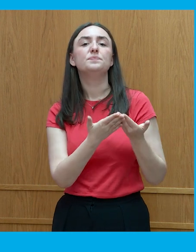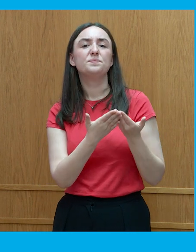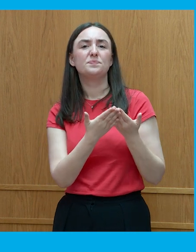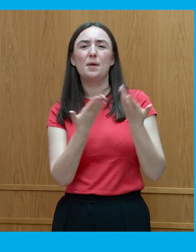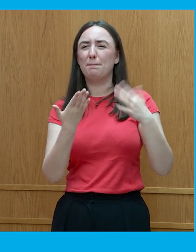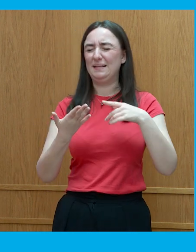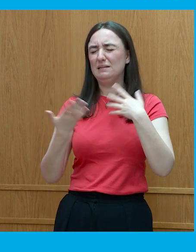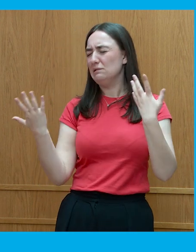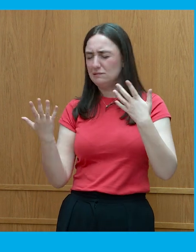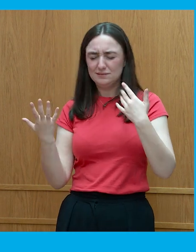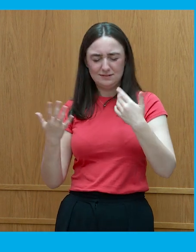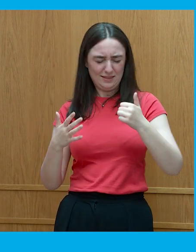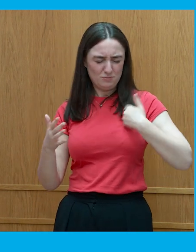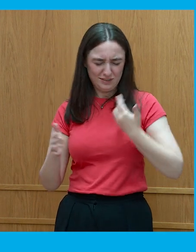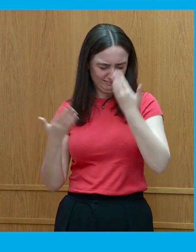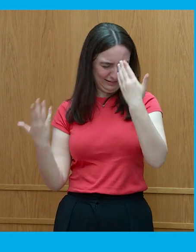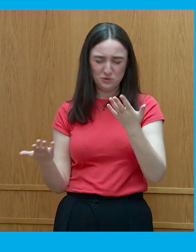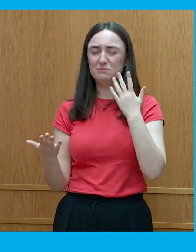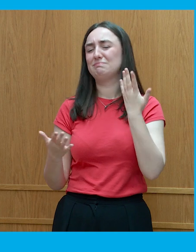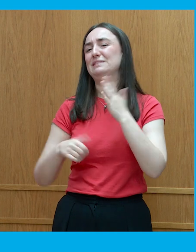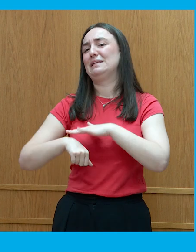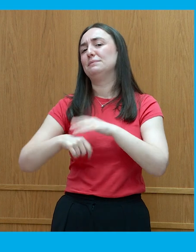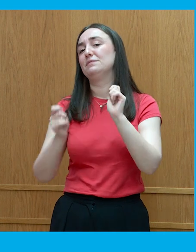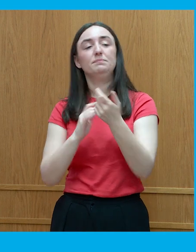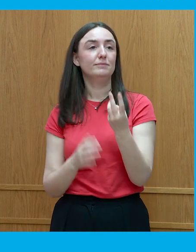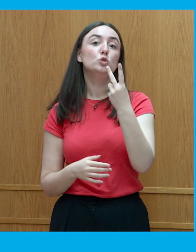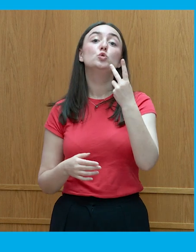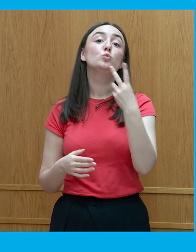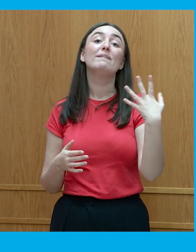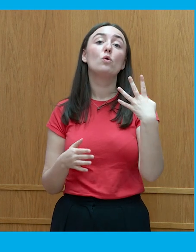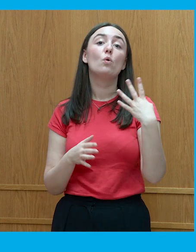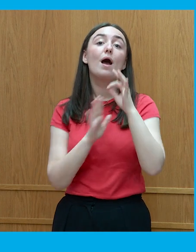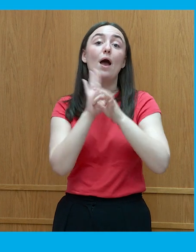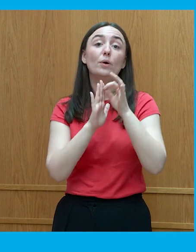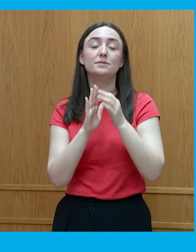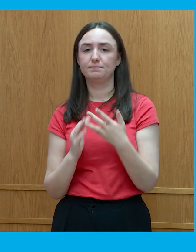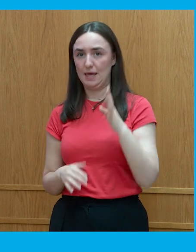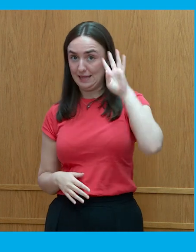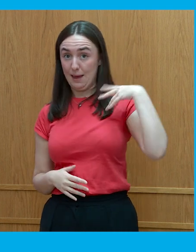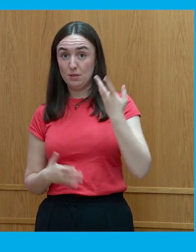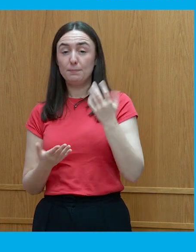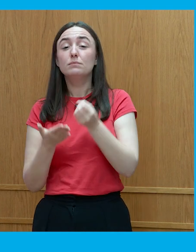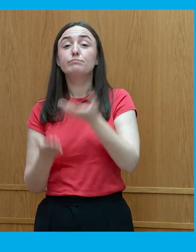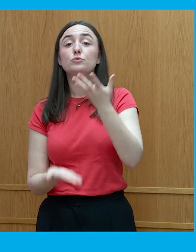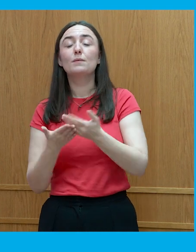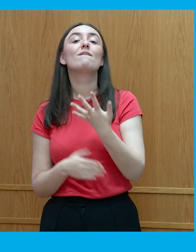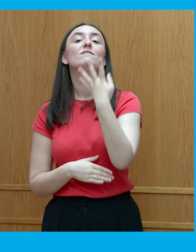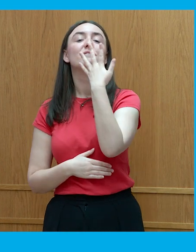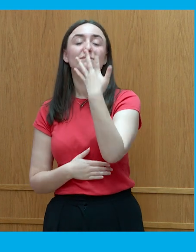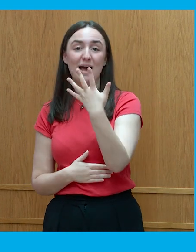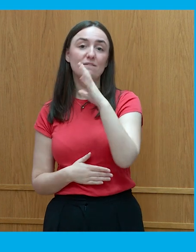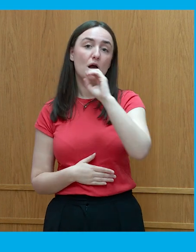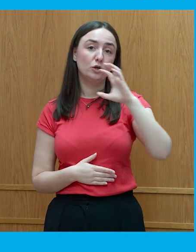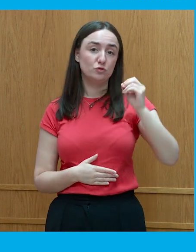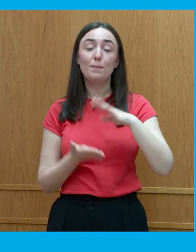difference makes me all crazy. At some point in the last 24 hours, she's raised $500 million. Just her